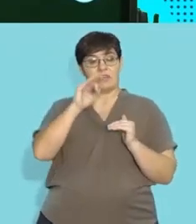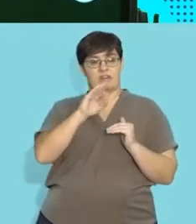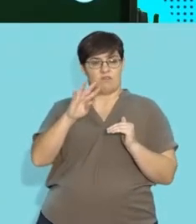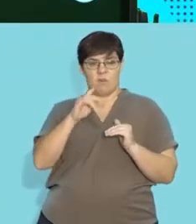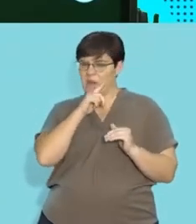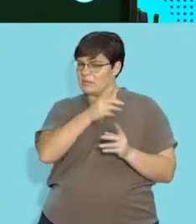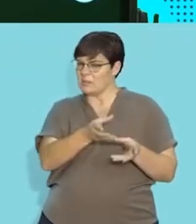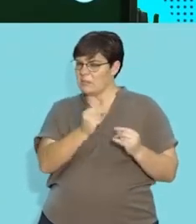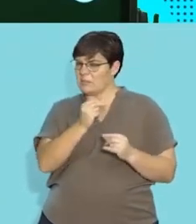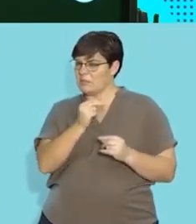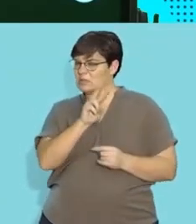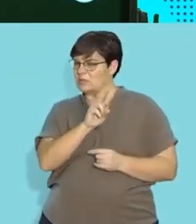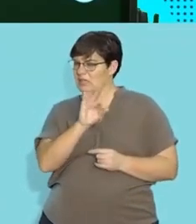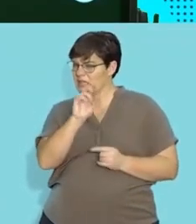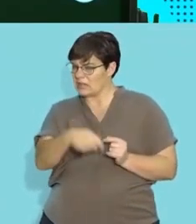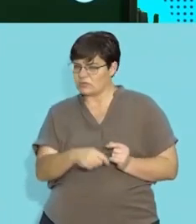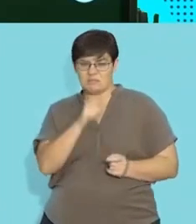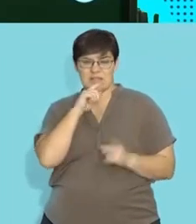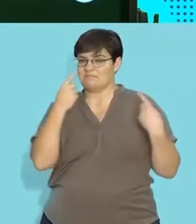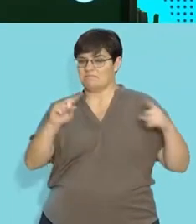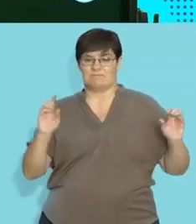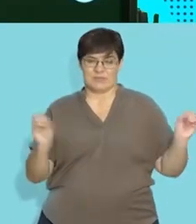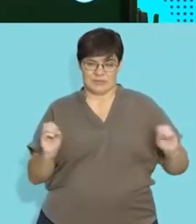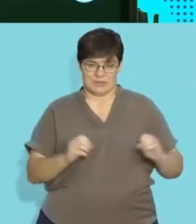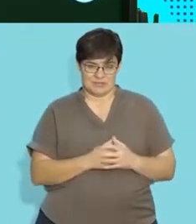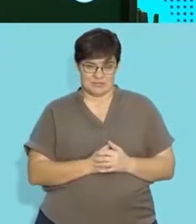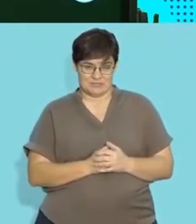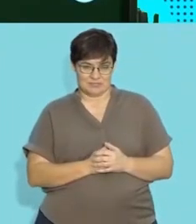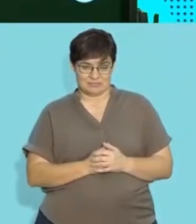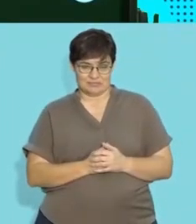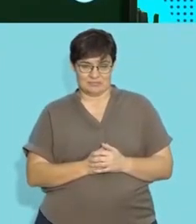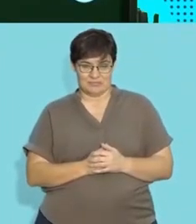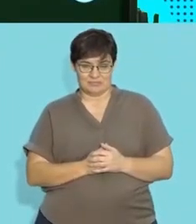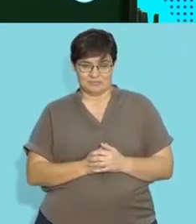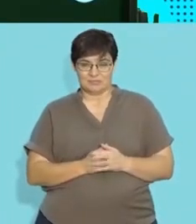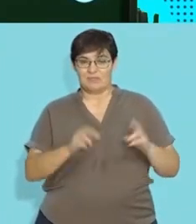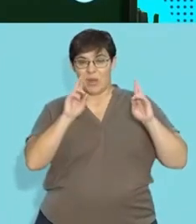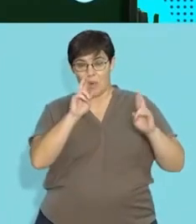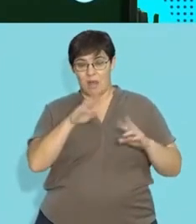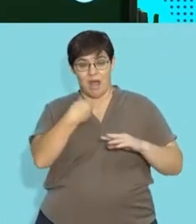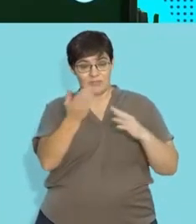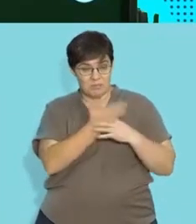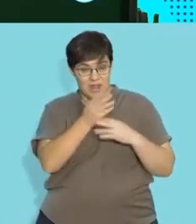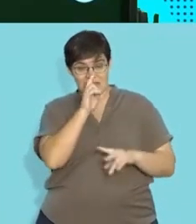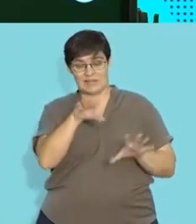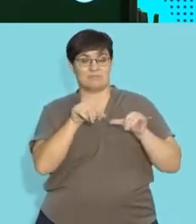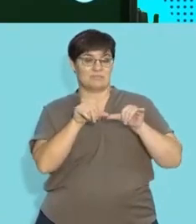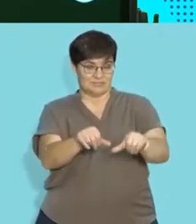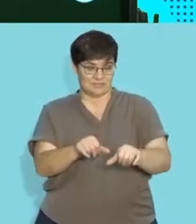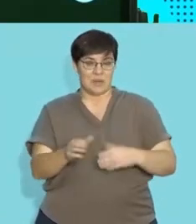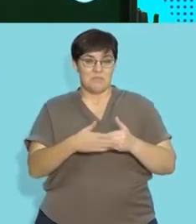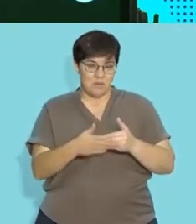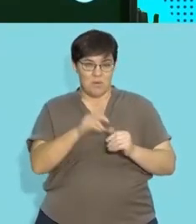the manager got 23,000. This was not a successful day. Okay, guys. Hope to see you after the break